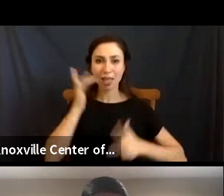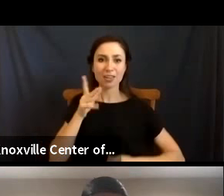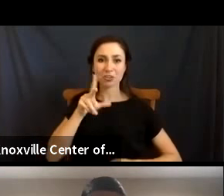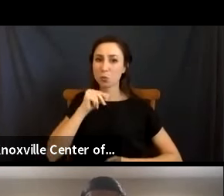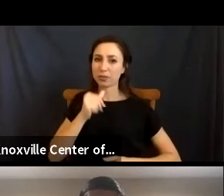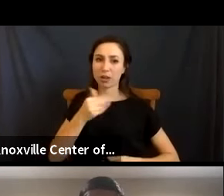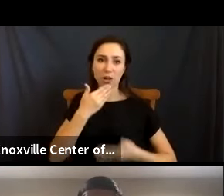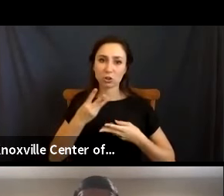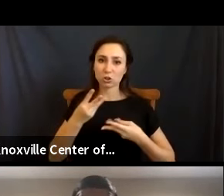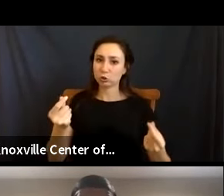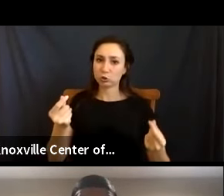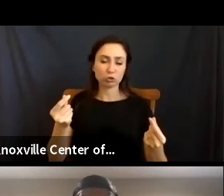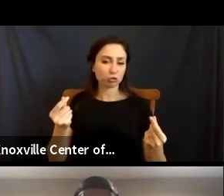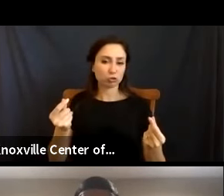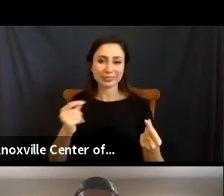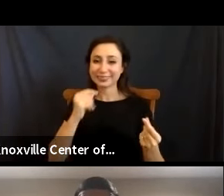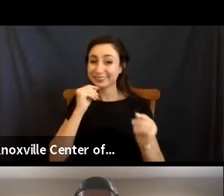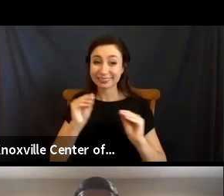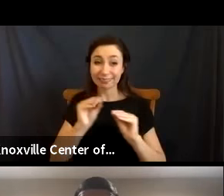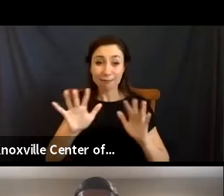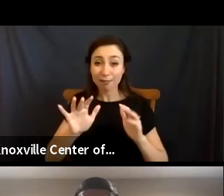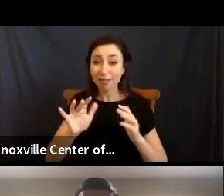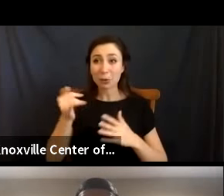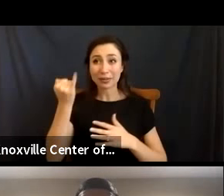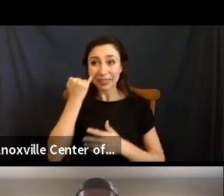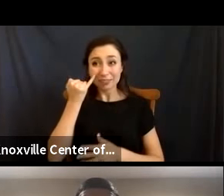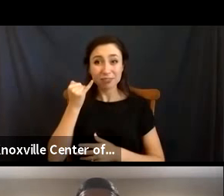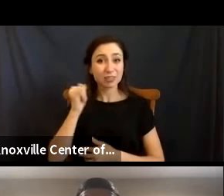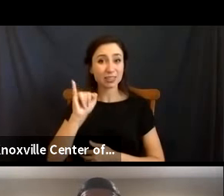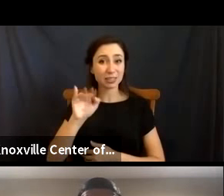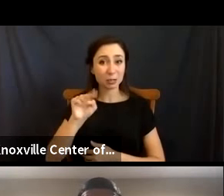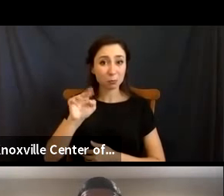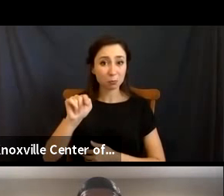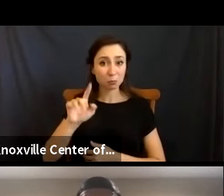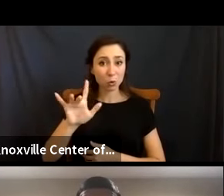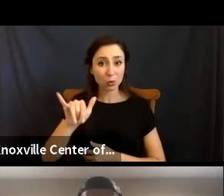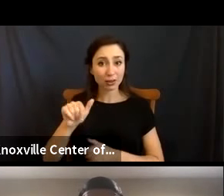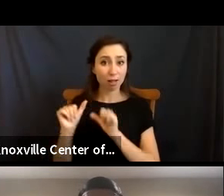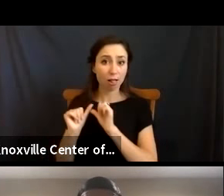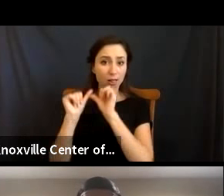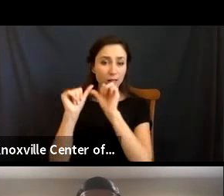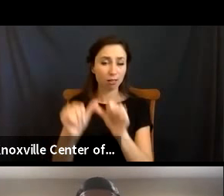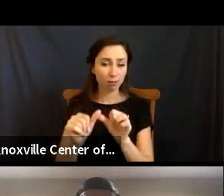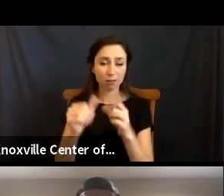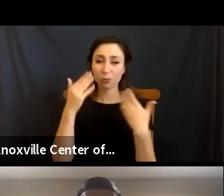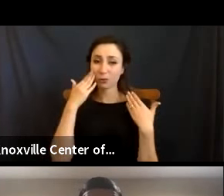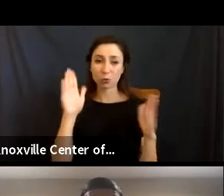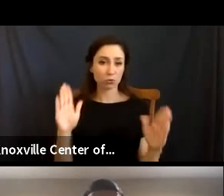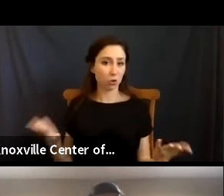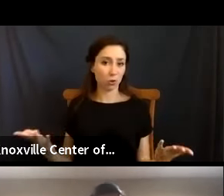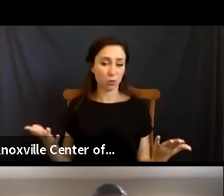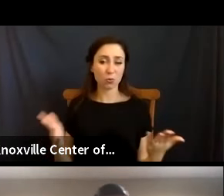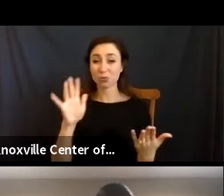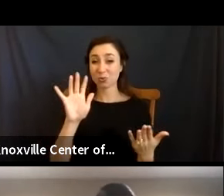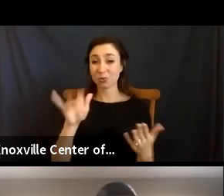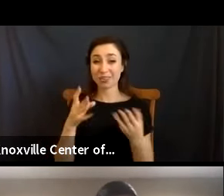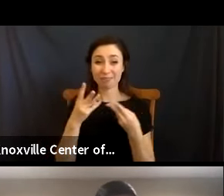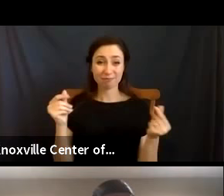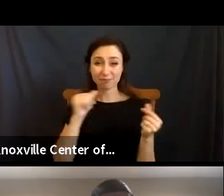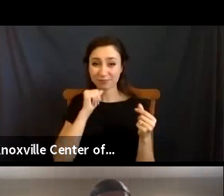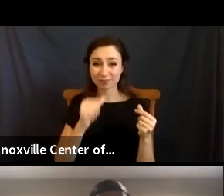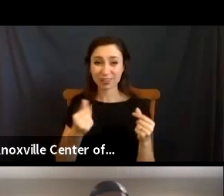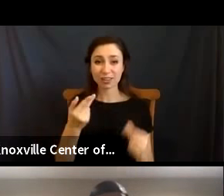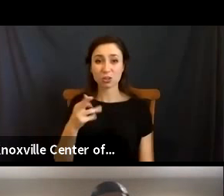how long immunity lasts for COVID. And so that is really not a solution. Achieving herd immunity